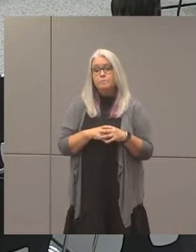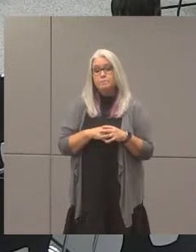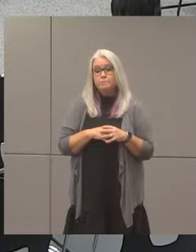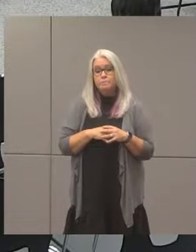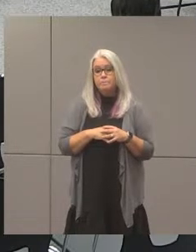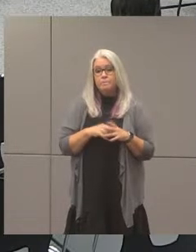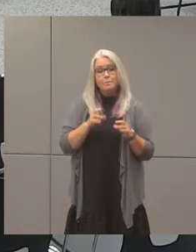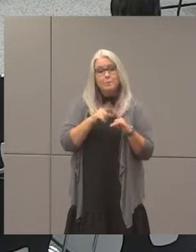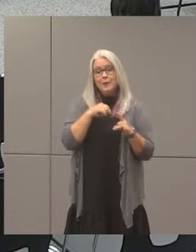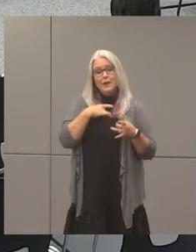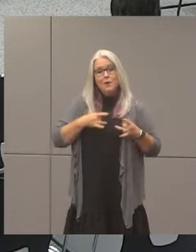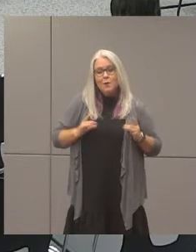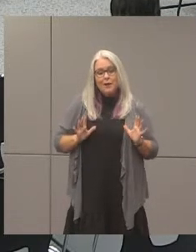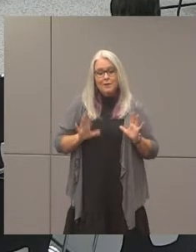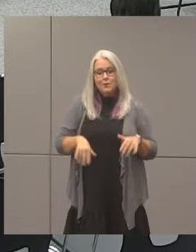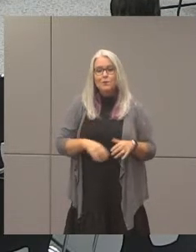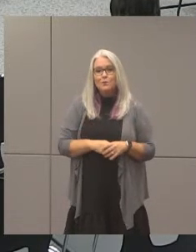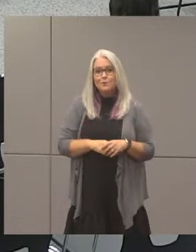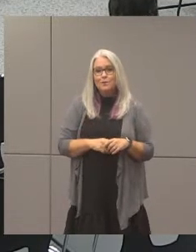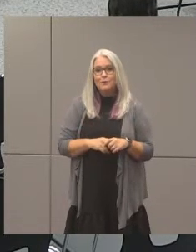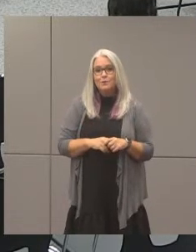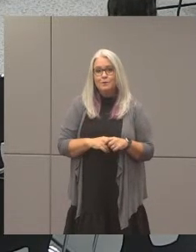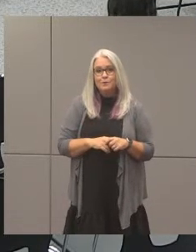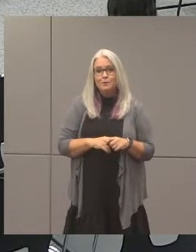but I didn't want to.